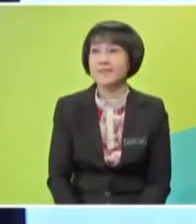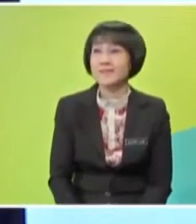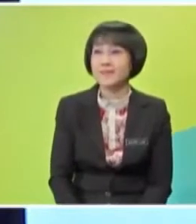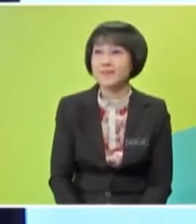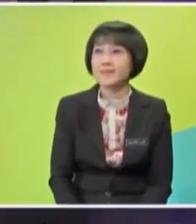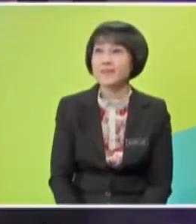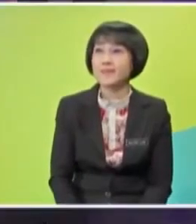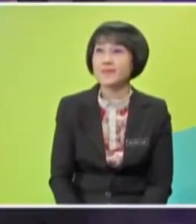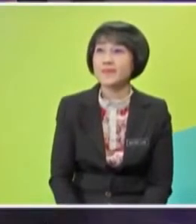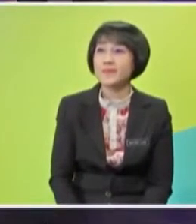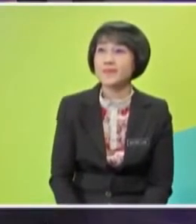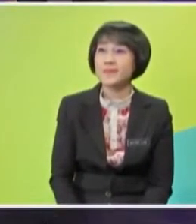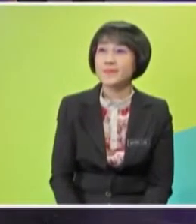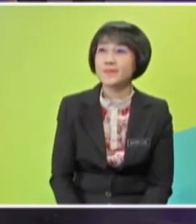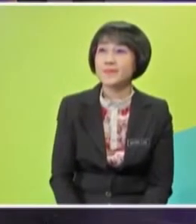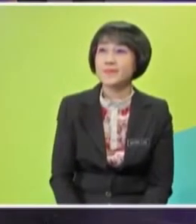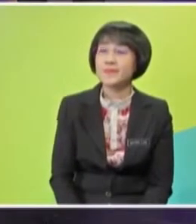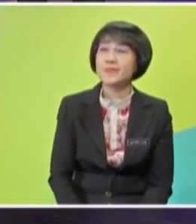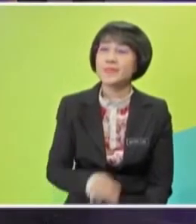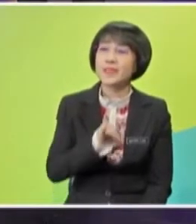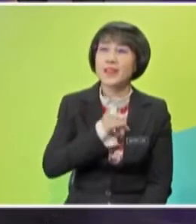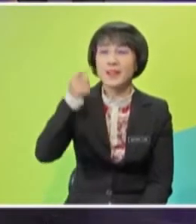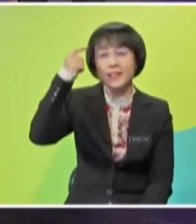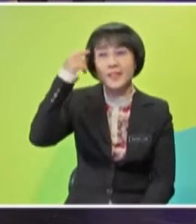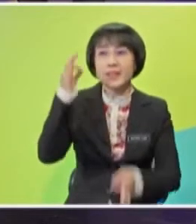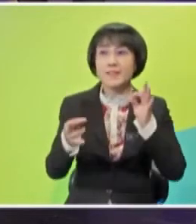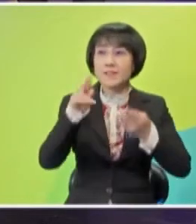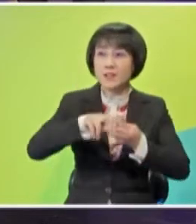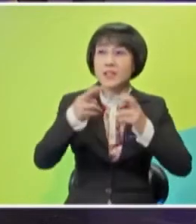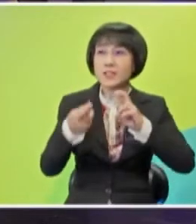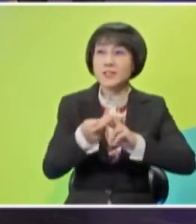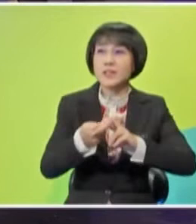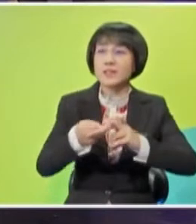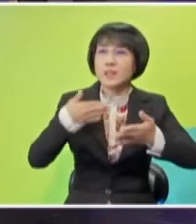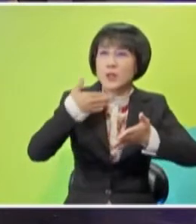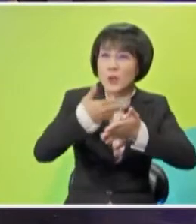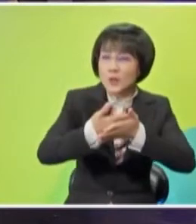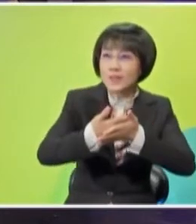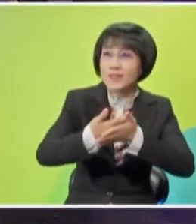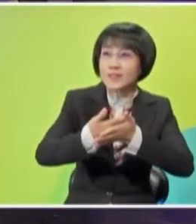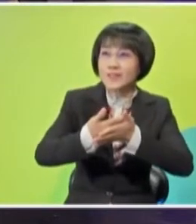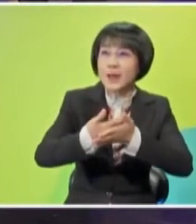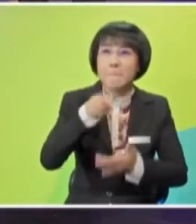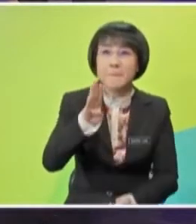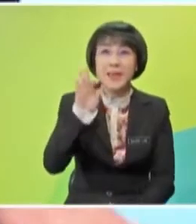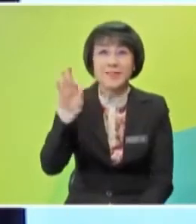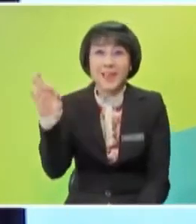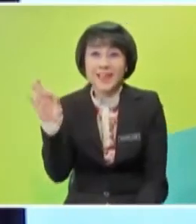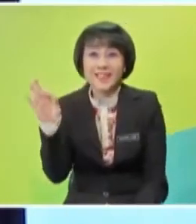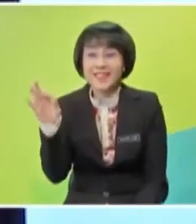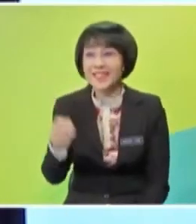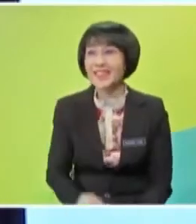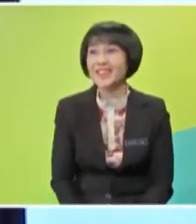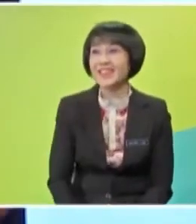walking past each other? So if, let's say, I think if the relationship is a very strong relationship, and he invites you all the time, maybe over to his